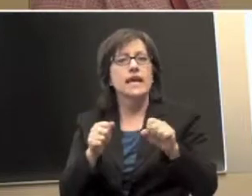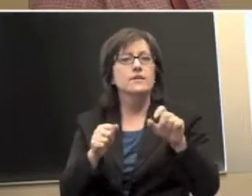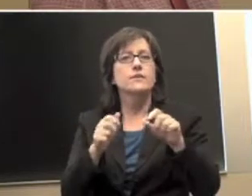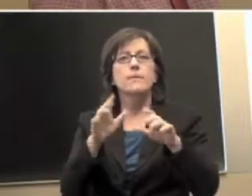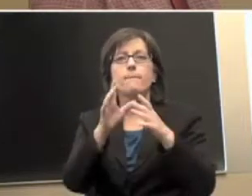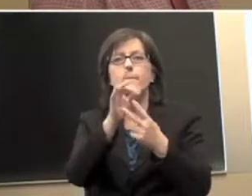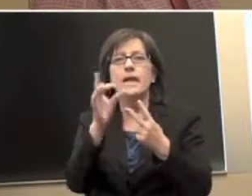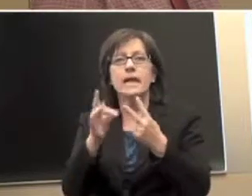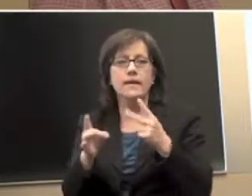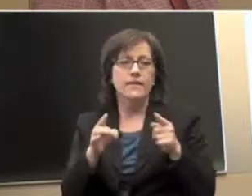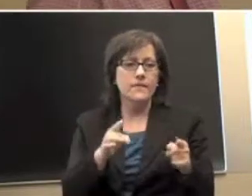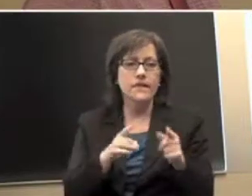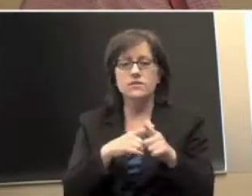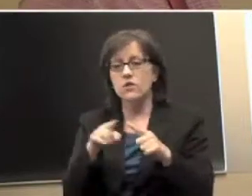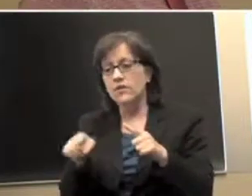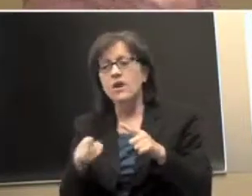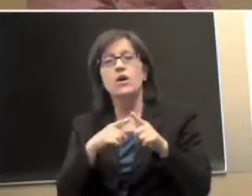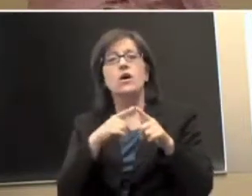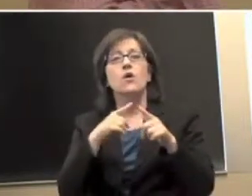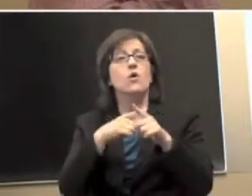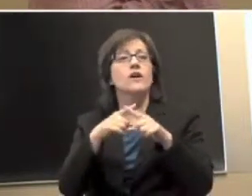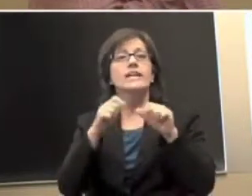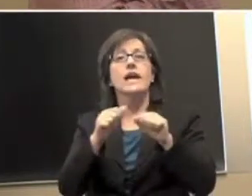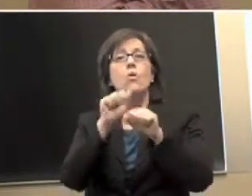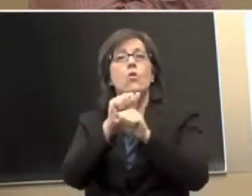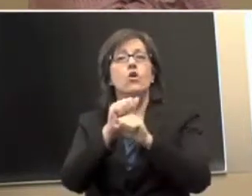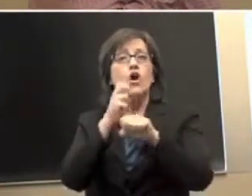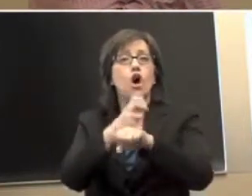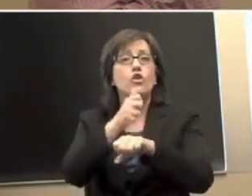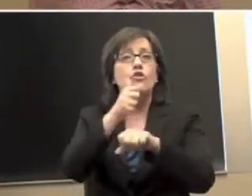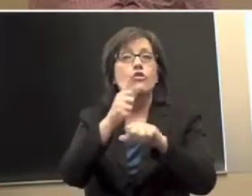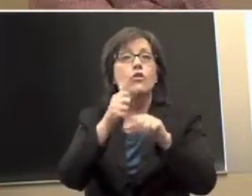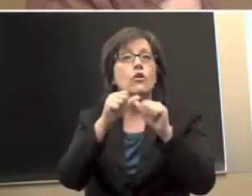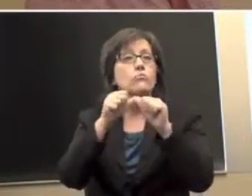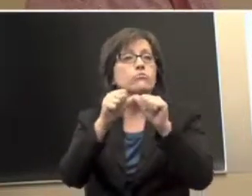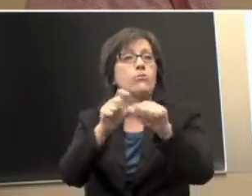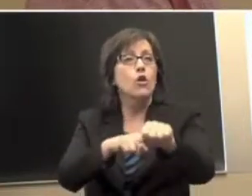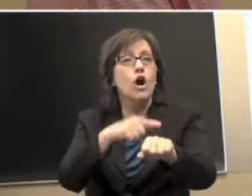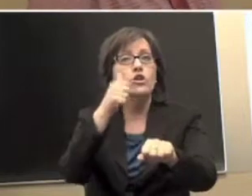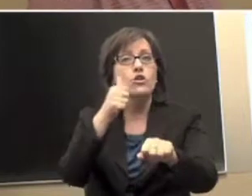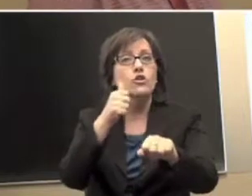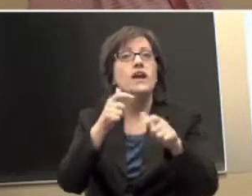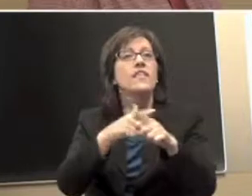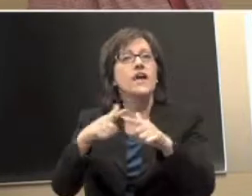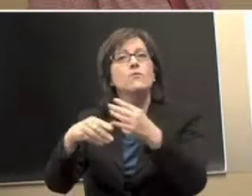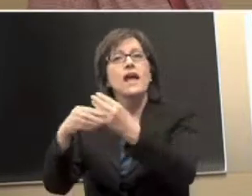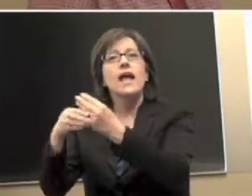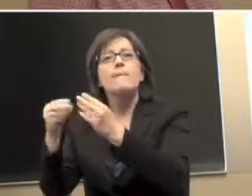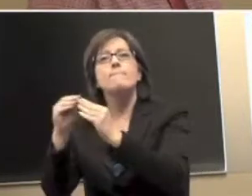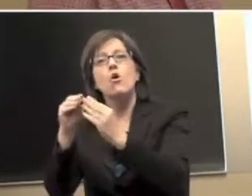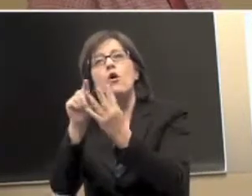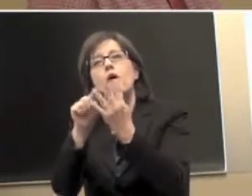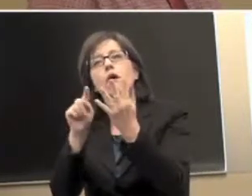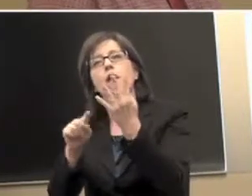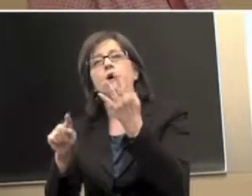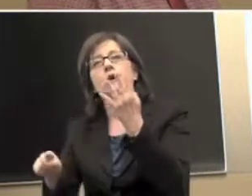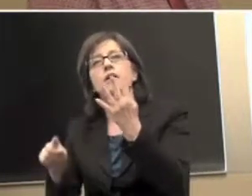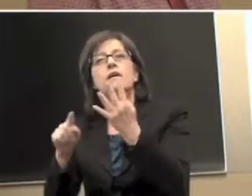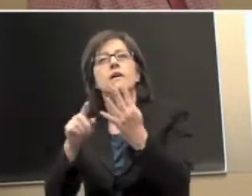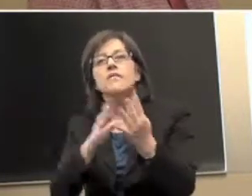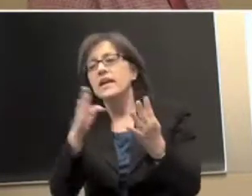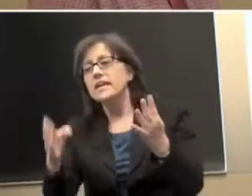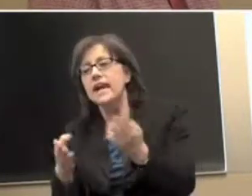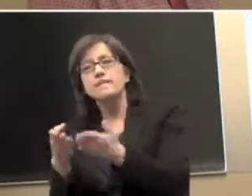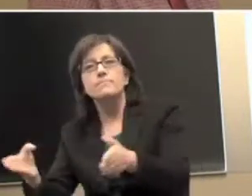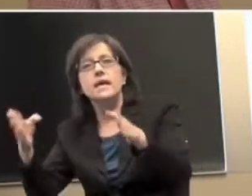being able to work harder or longer on a previous activity, he'll get more bins to choose from. So maybe the next bin will have a puzzle in it. So you might